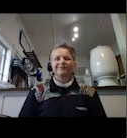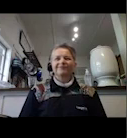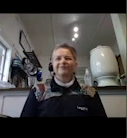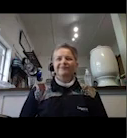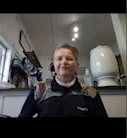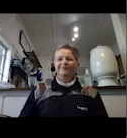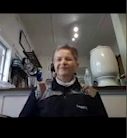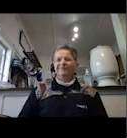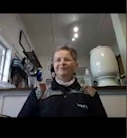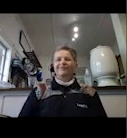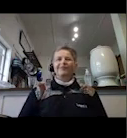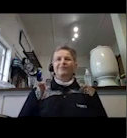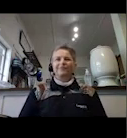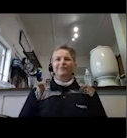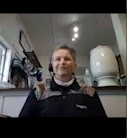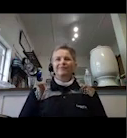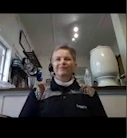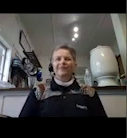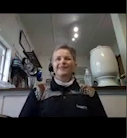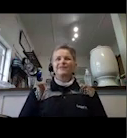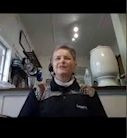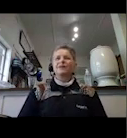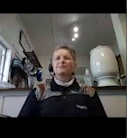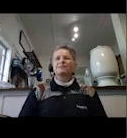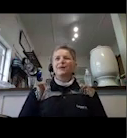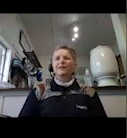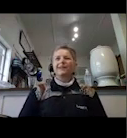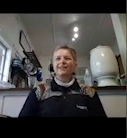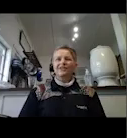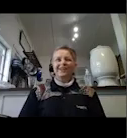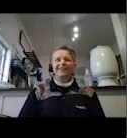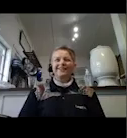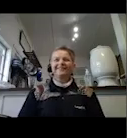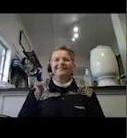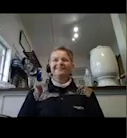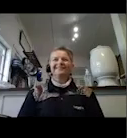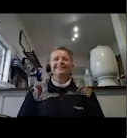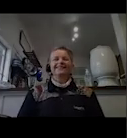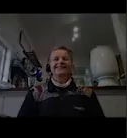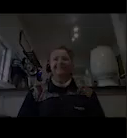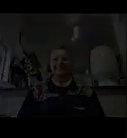So see you later, everyone. Bye, Bridget. Bye, Yolanda. Thanks, everyone. Bye, Yolanda and Kerry. Bye.